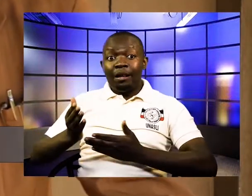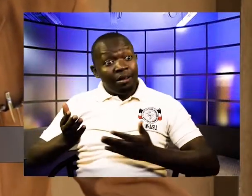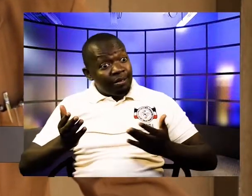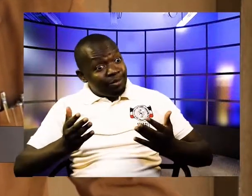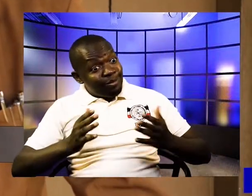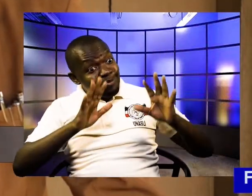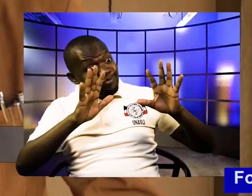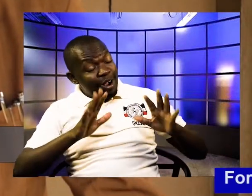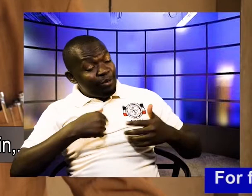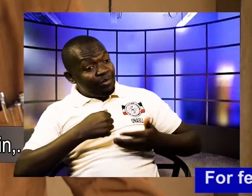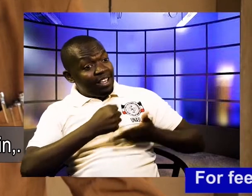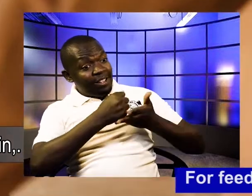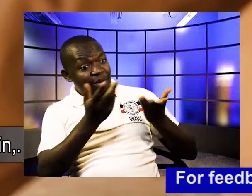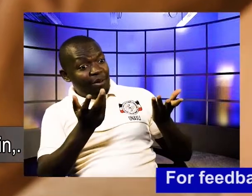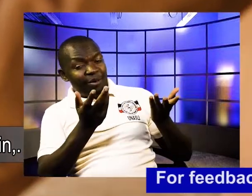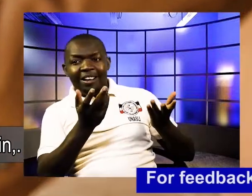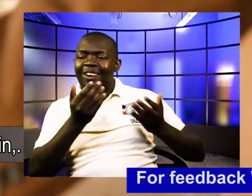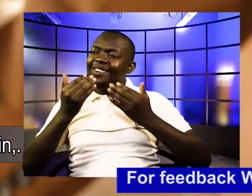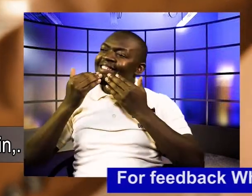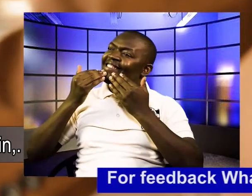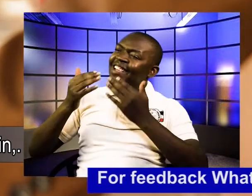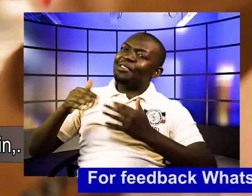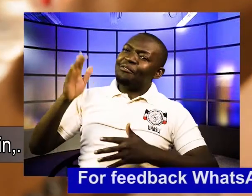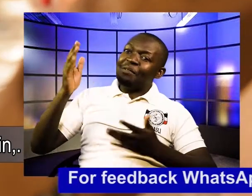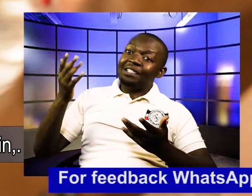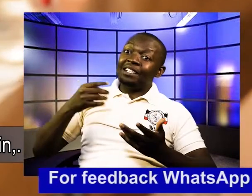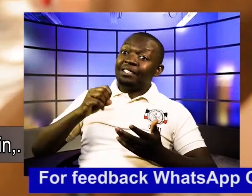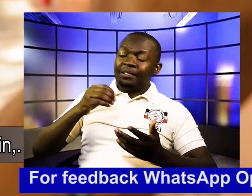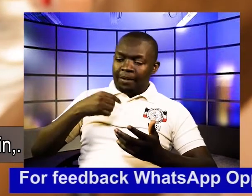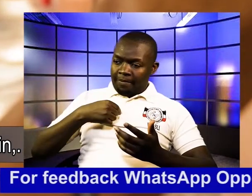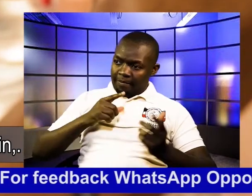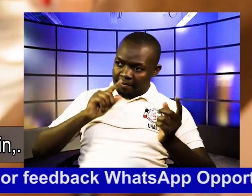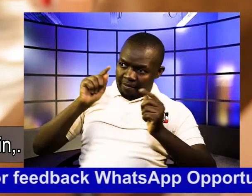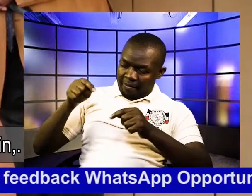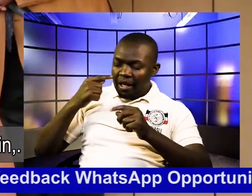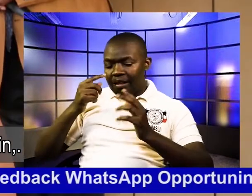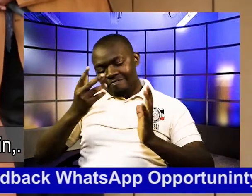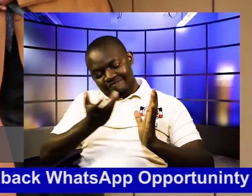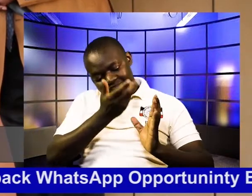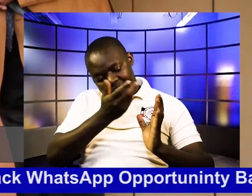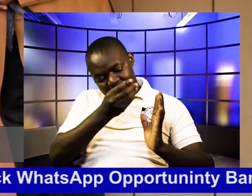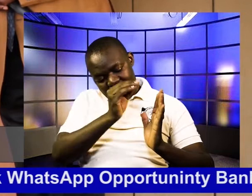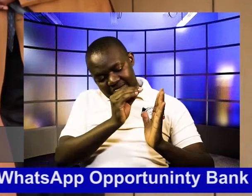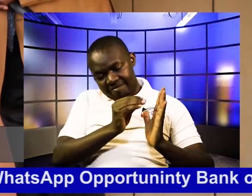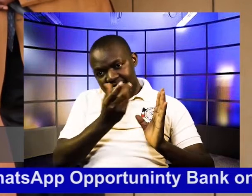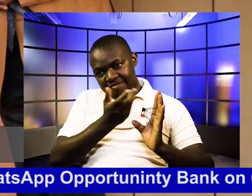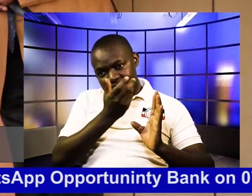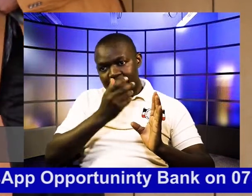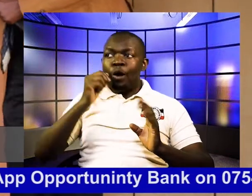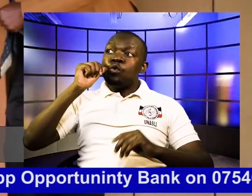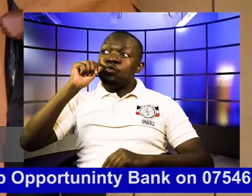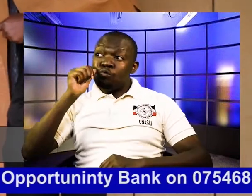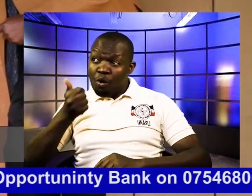How can I help? Well, thank you very much. How can I help? Kati ngenda mbitunulemu bulungi mbyetegereze ngenda